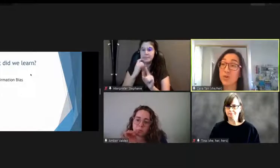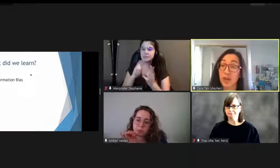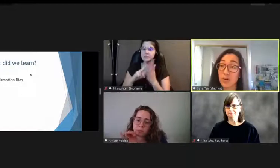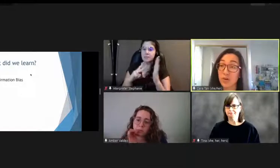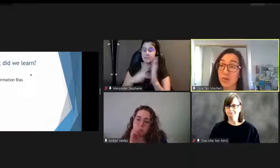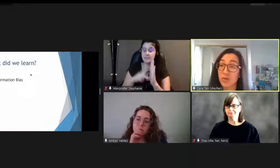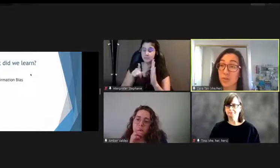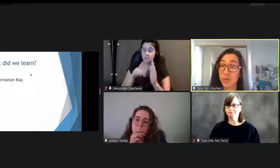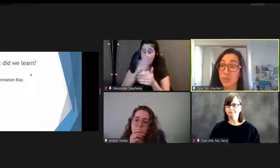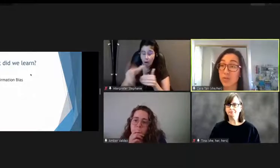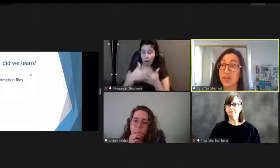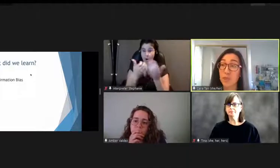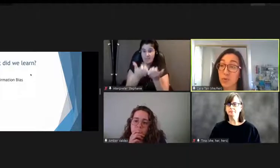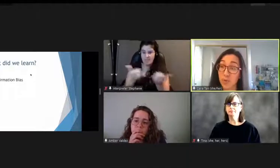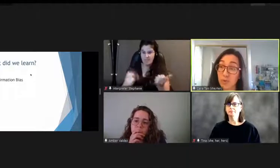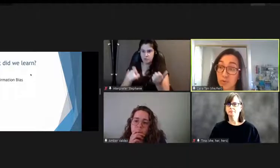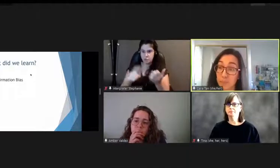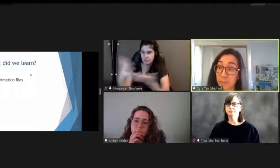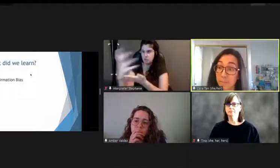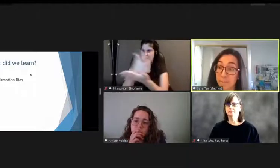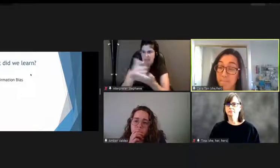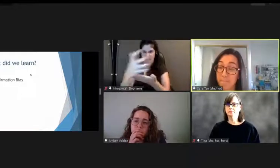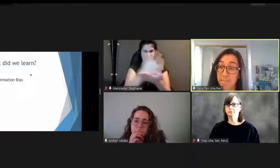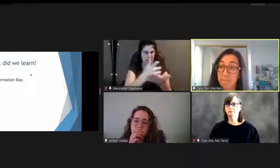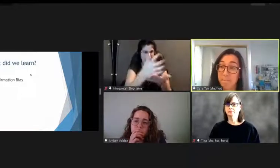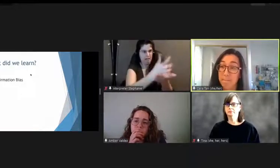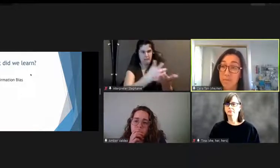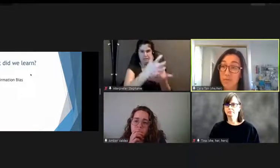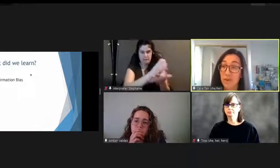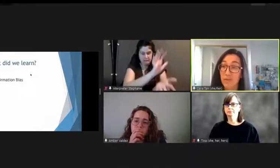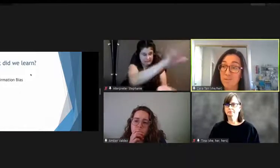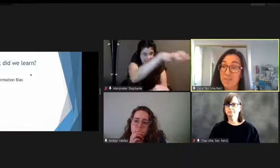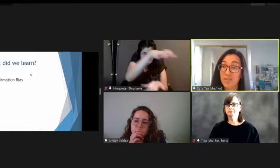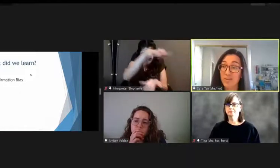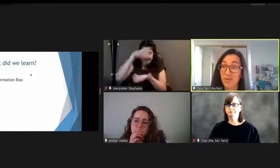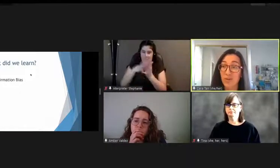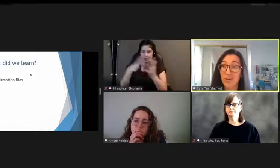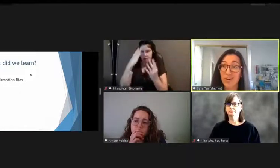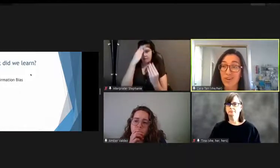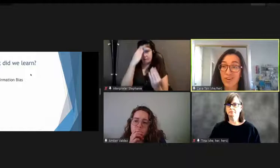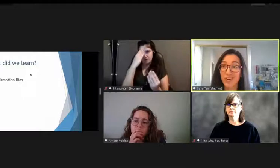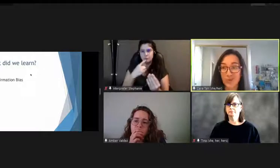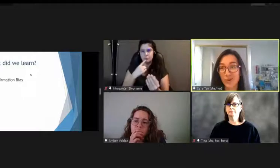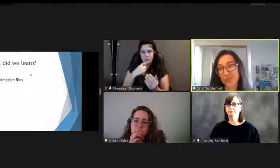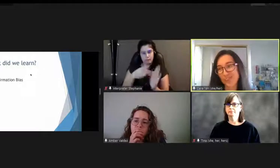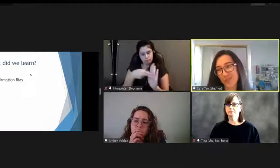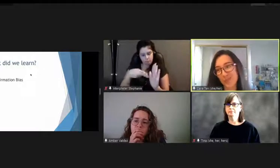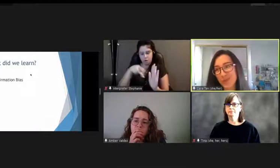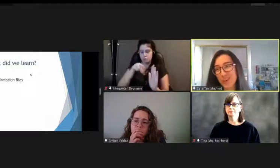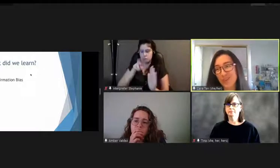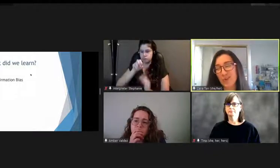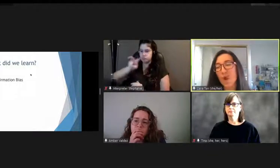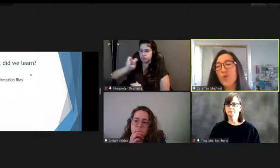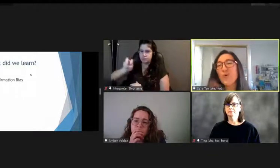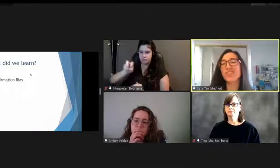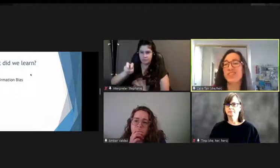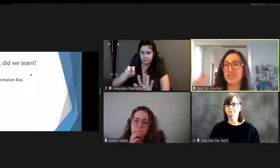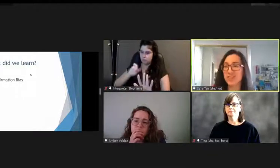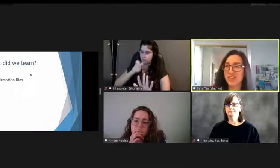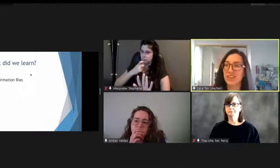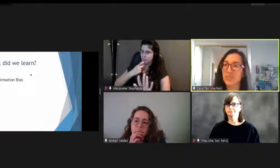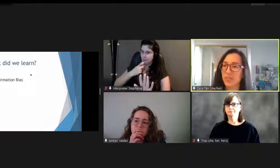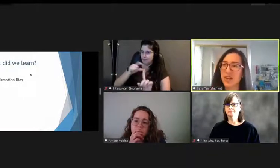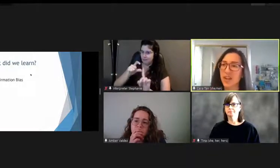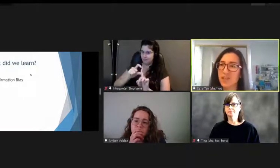shadow of a doubt, be able to say prove. Okay, so we don't say prove because we're always looking